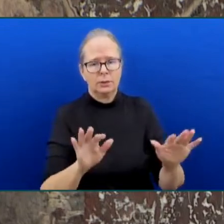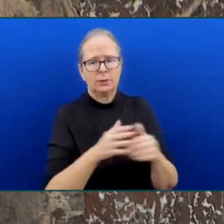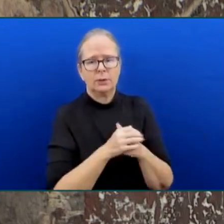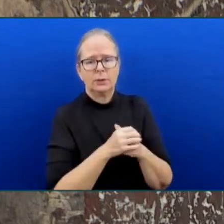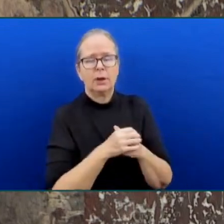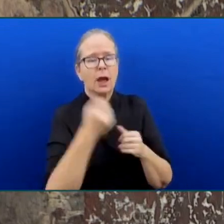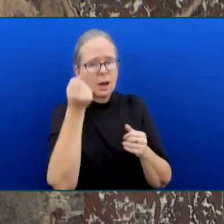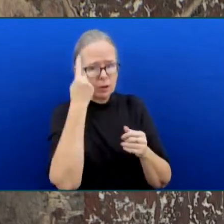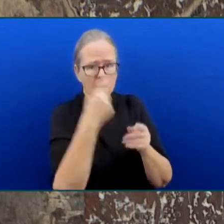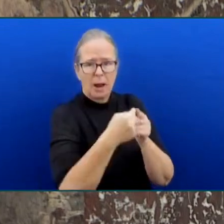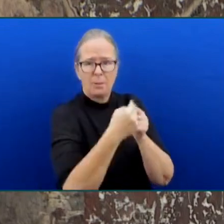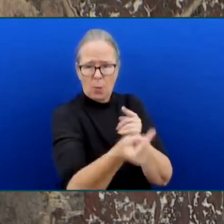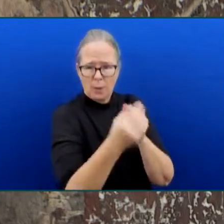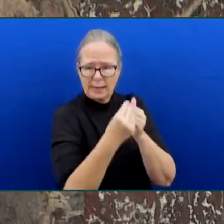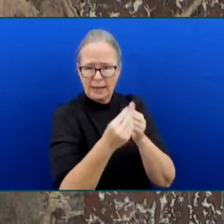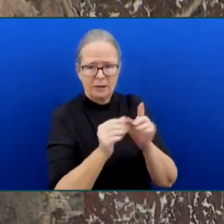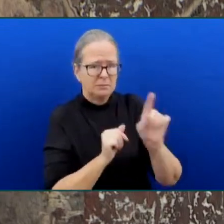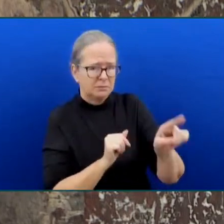You think that's funny?